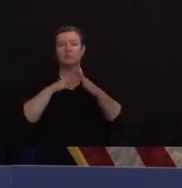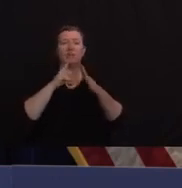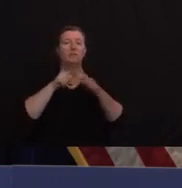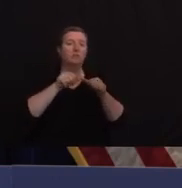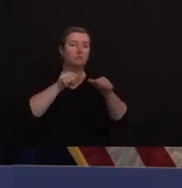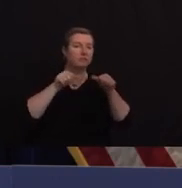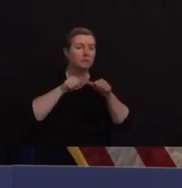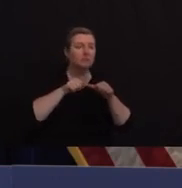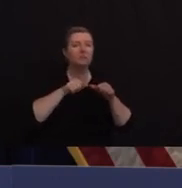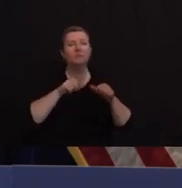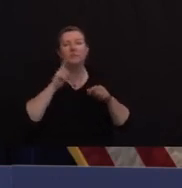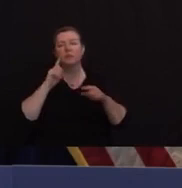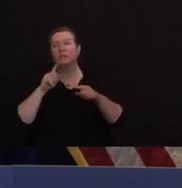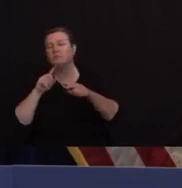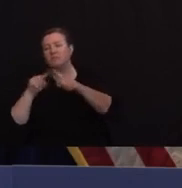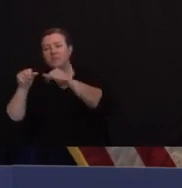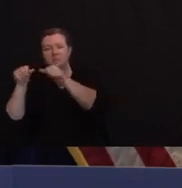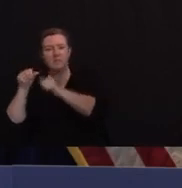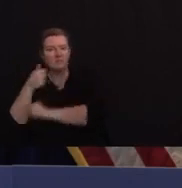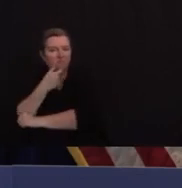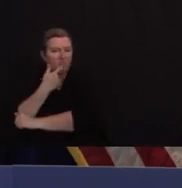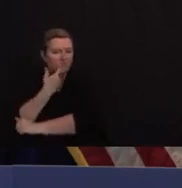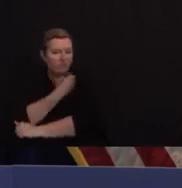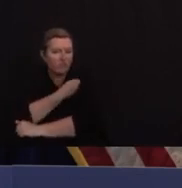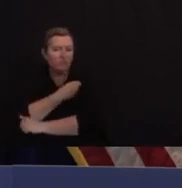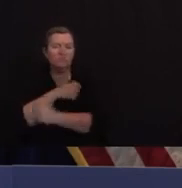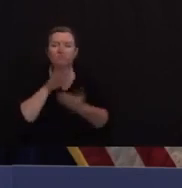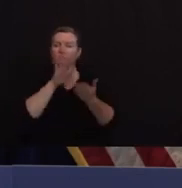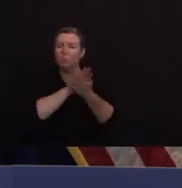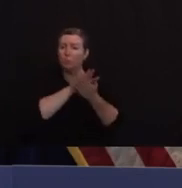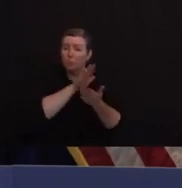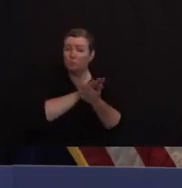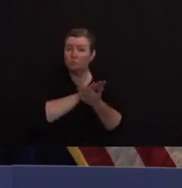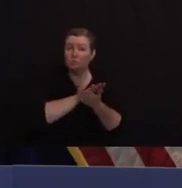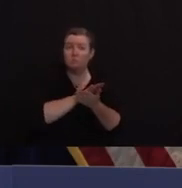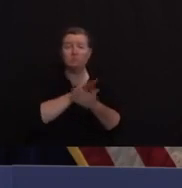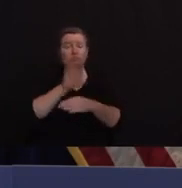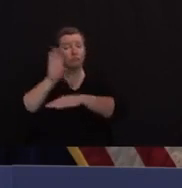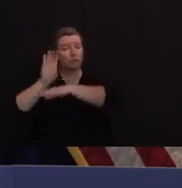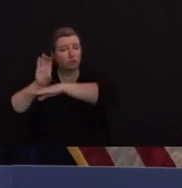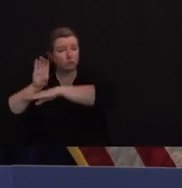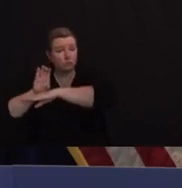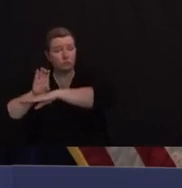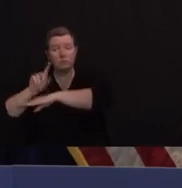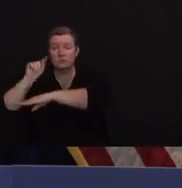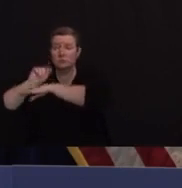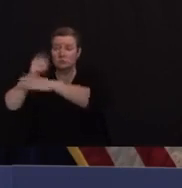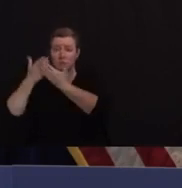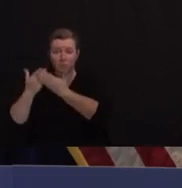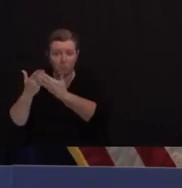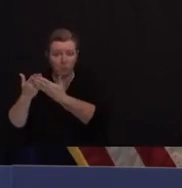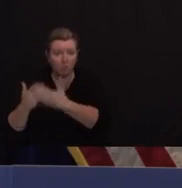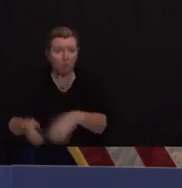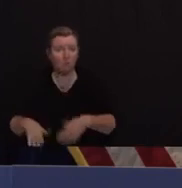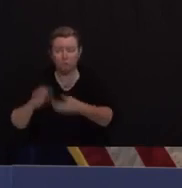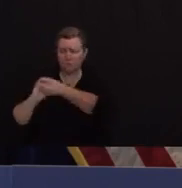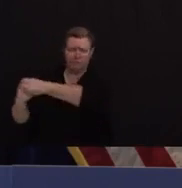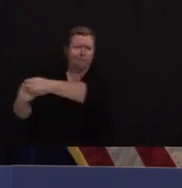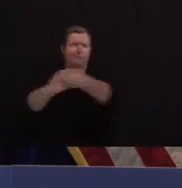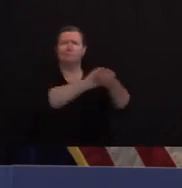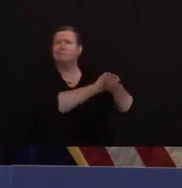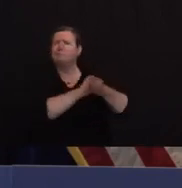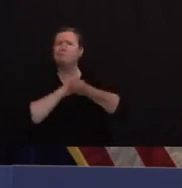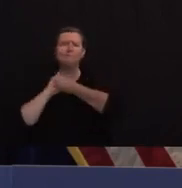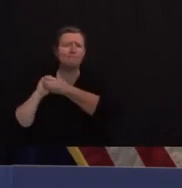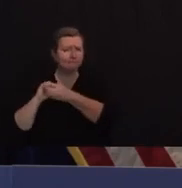superintendents, and local faith leaders and community leaders. As an example, in September, Essex County